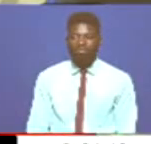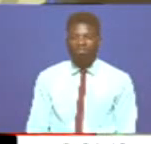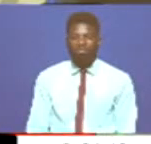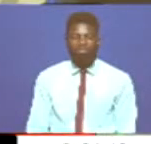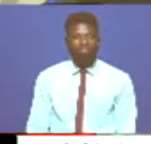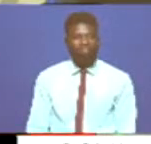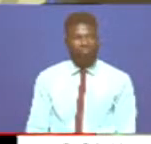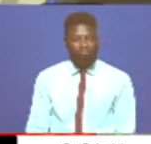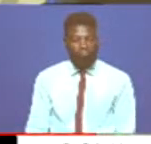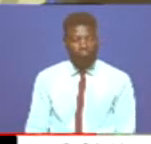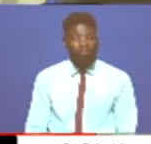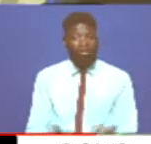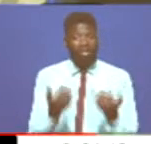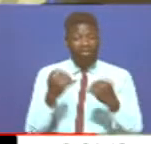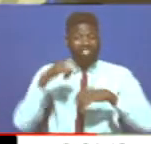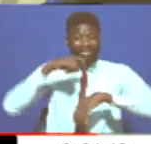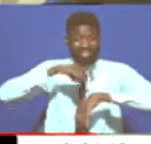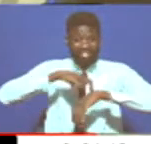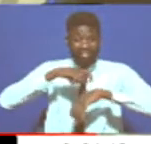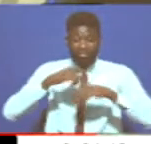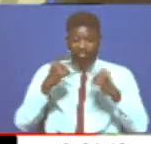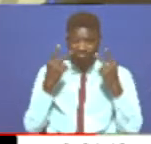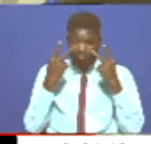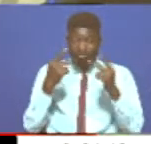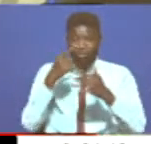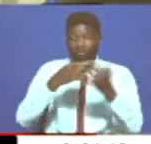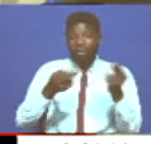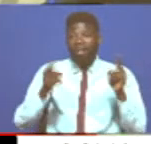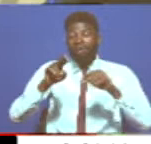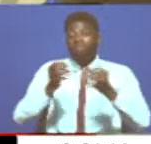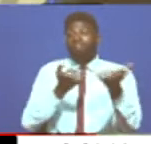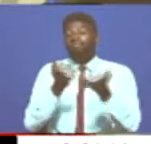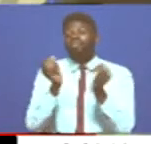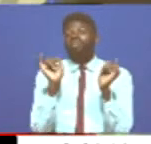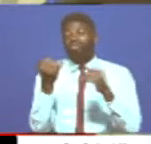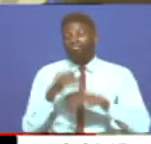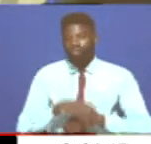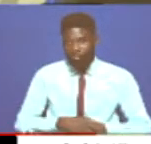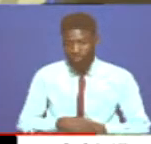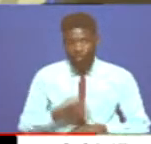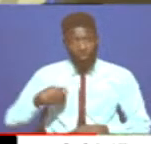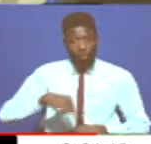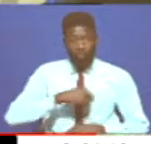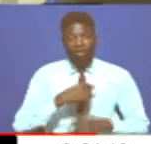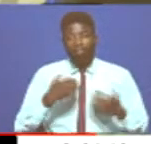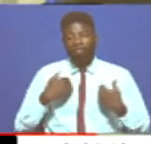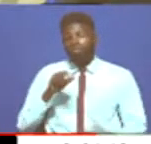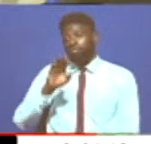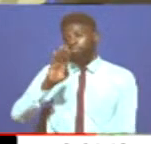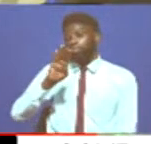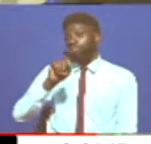All right, now it's time to take a look at what's happening in the world of business. And for that, we've got Betty Kiptum,